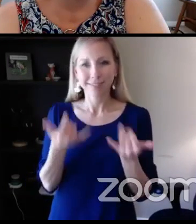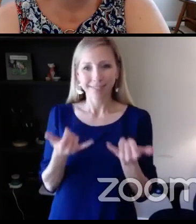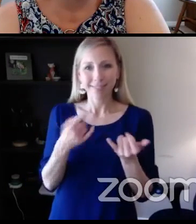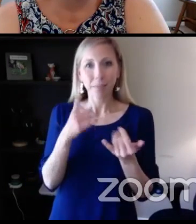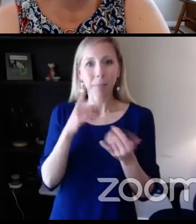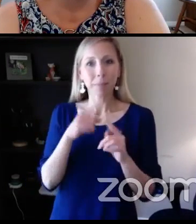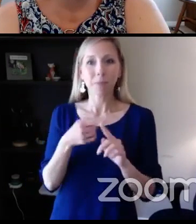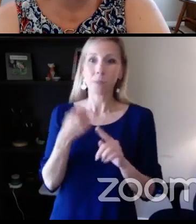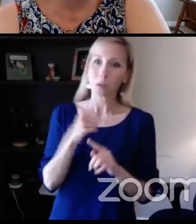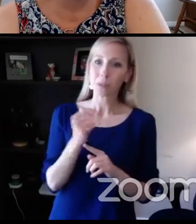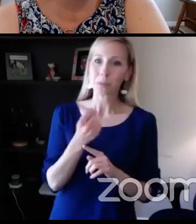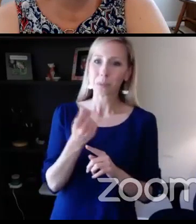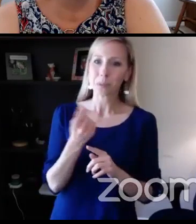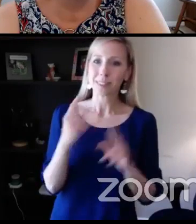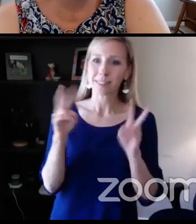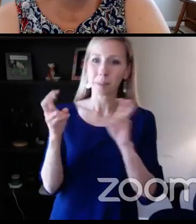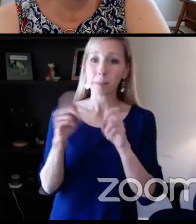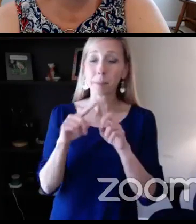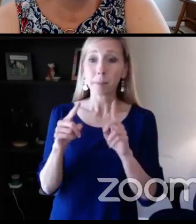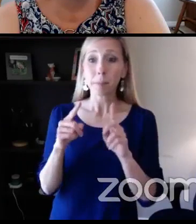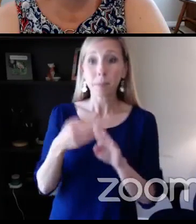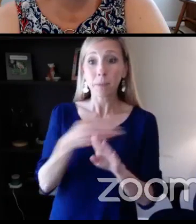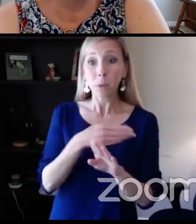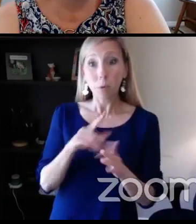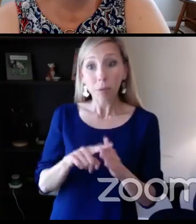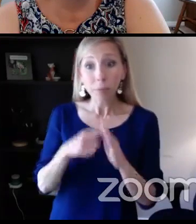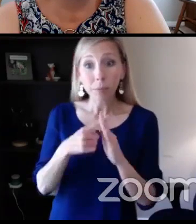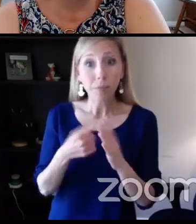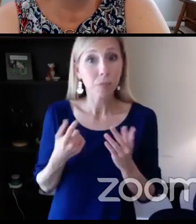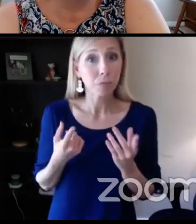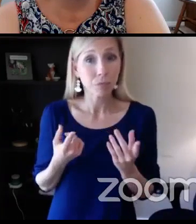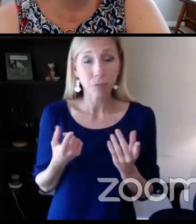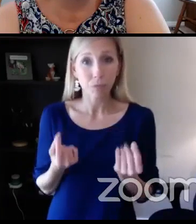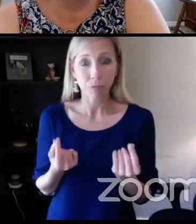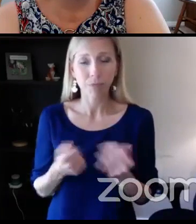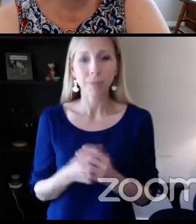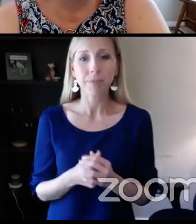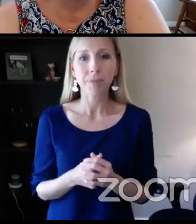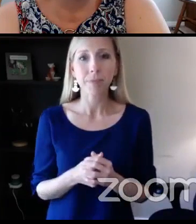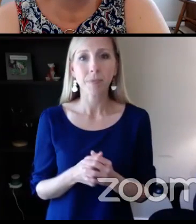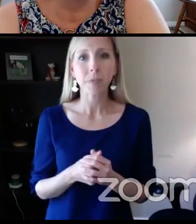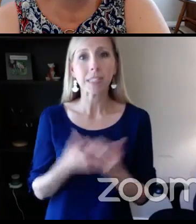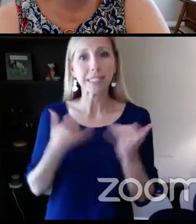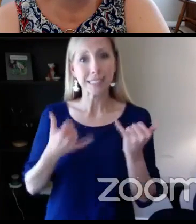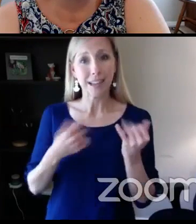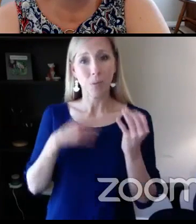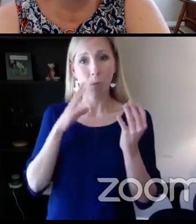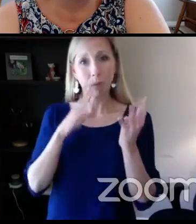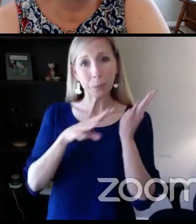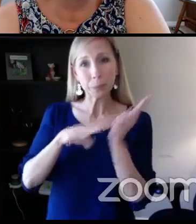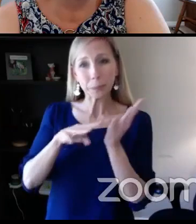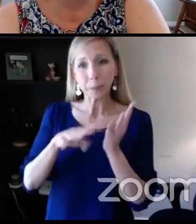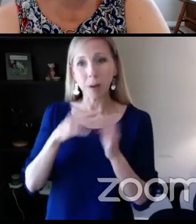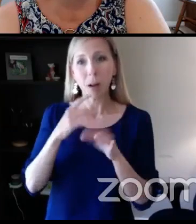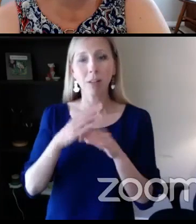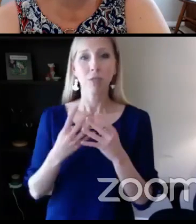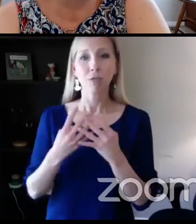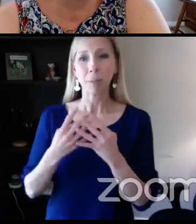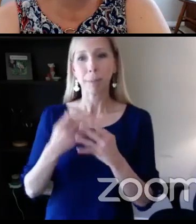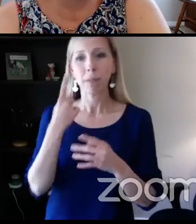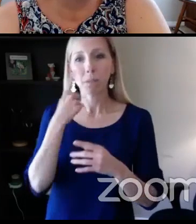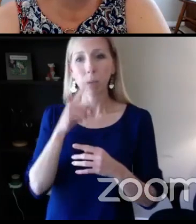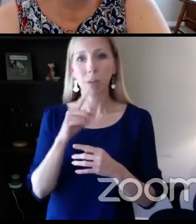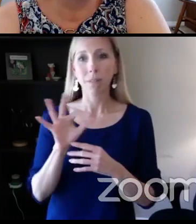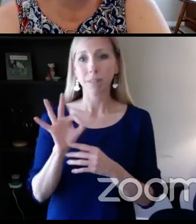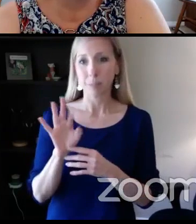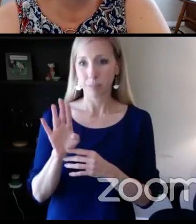begin, I do want to just mention that we are going to be streaming this live on Facebook, obviously.